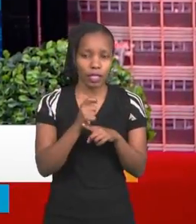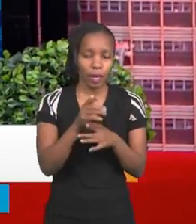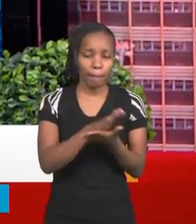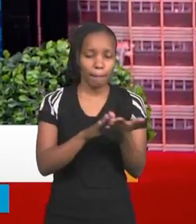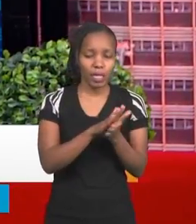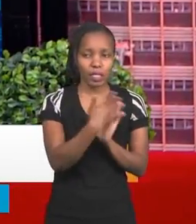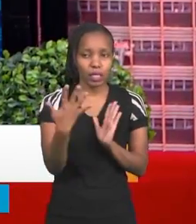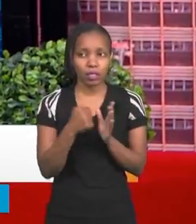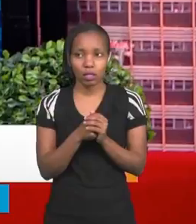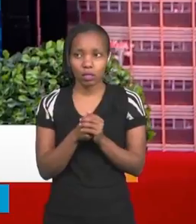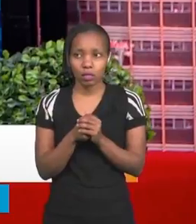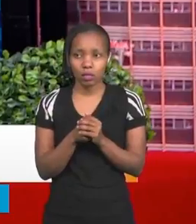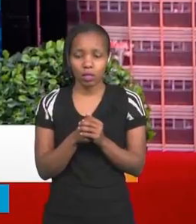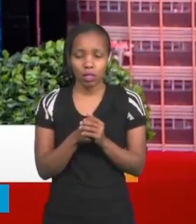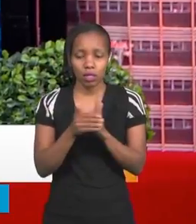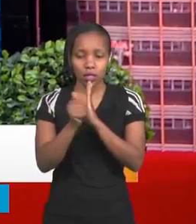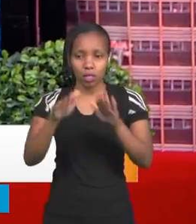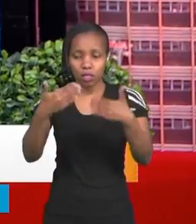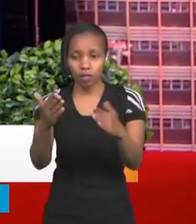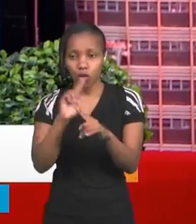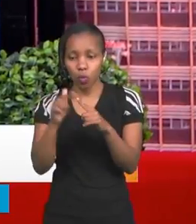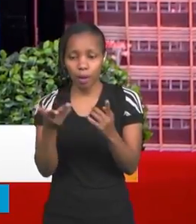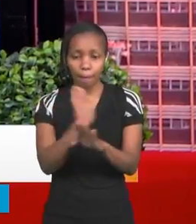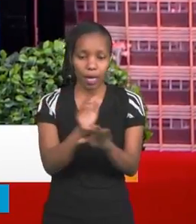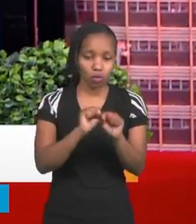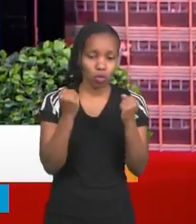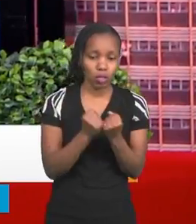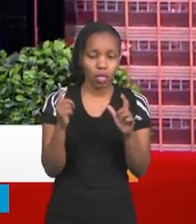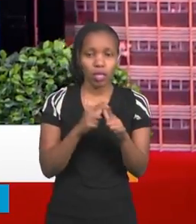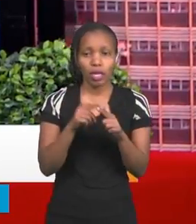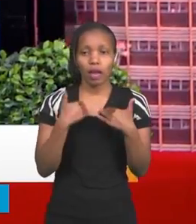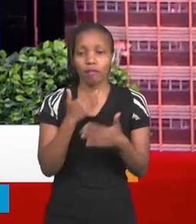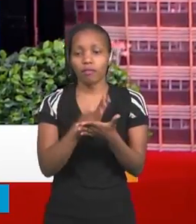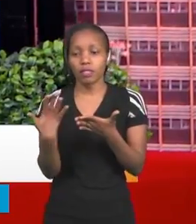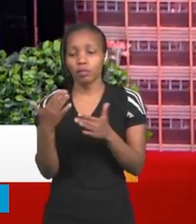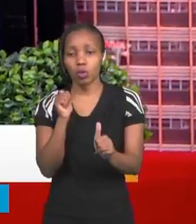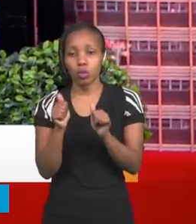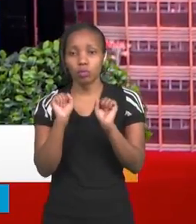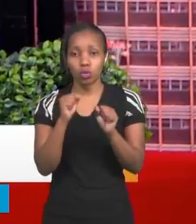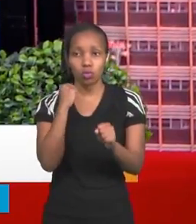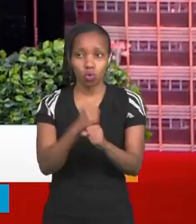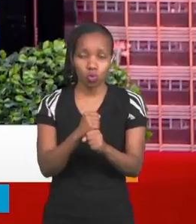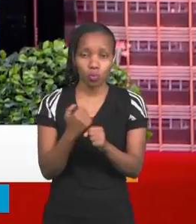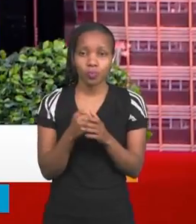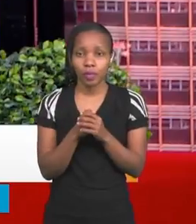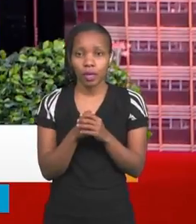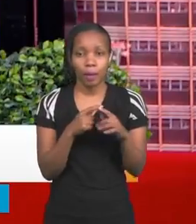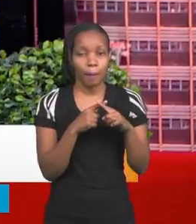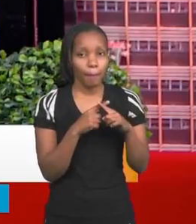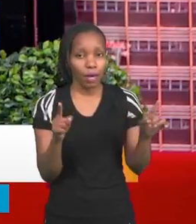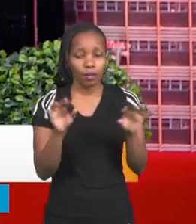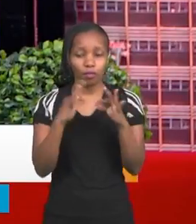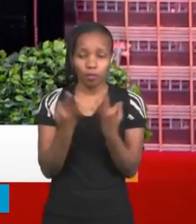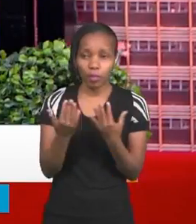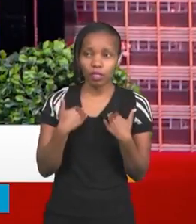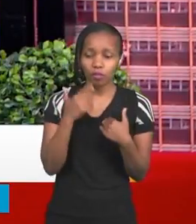things. So they are given back a bit of skills. By the time they are going back to society, they have something they can do you know, at the end of the day. But there are still families